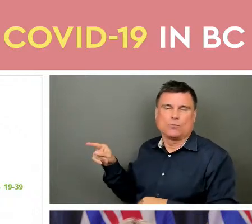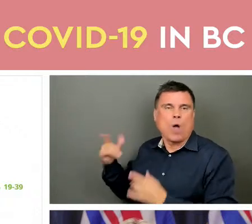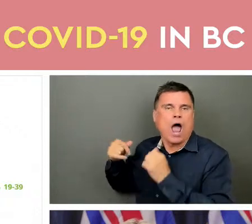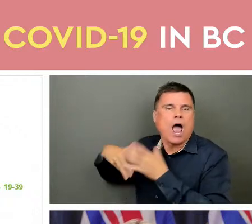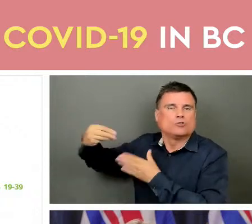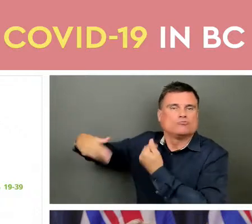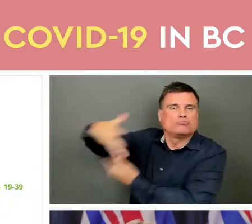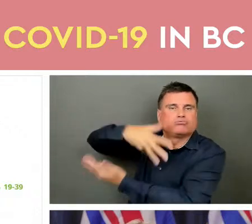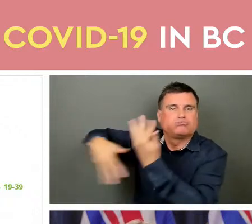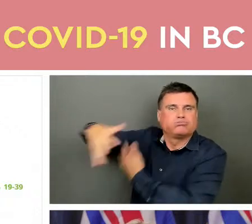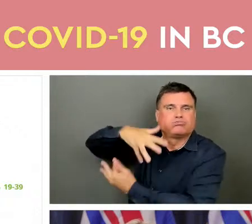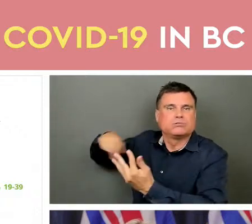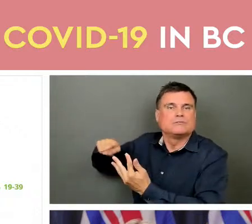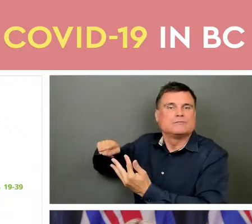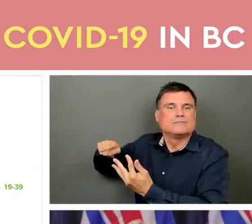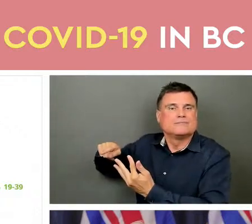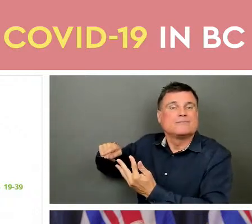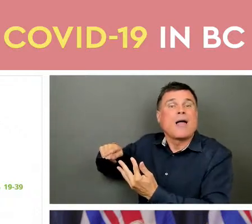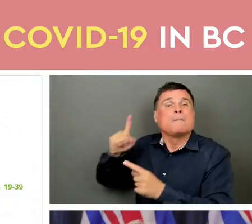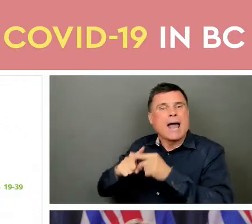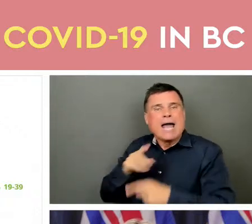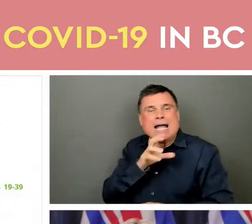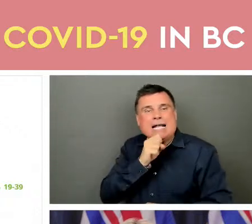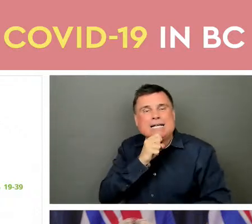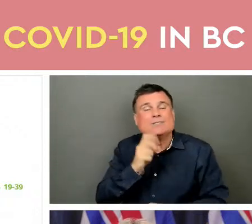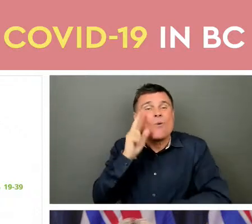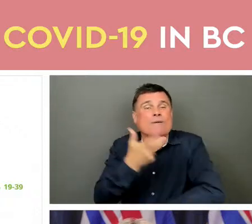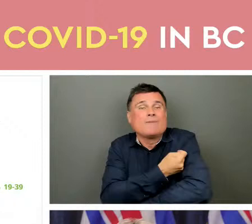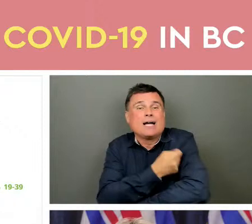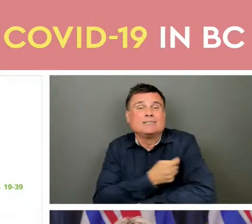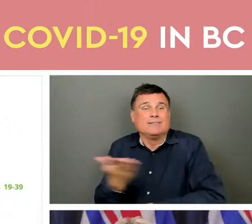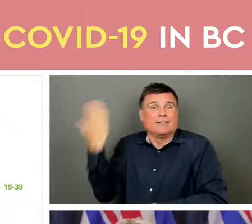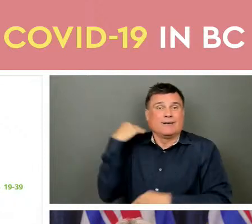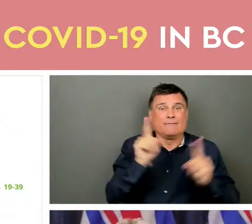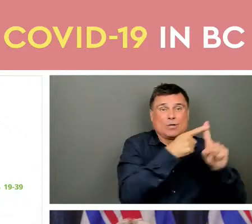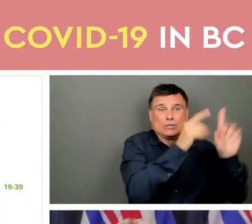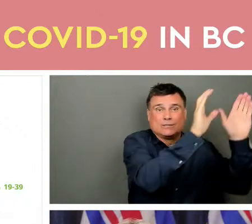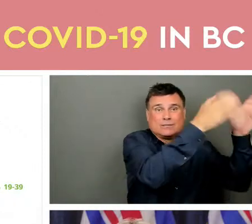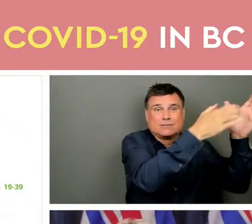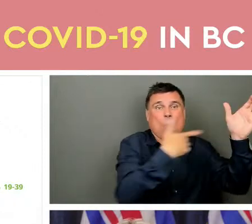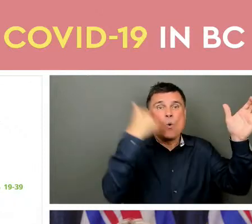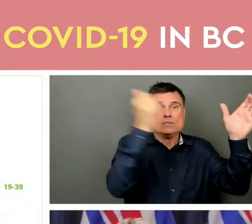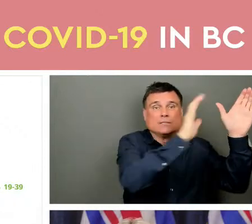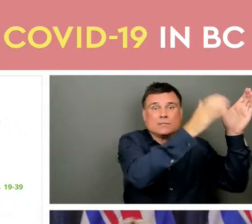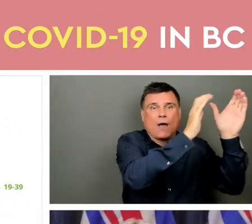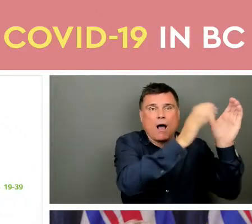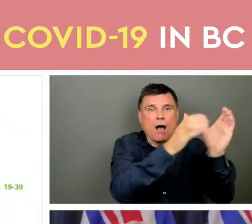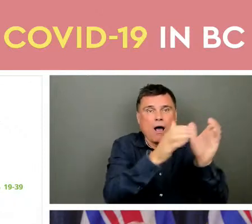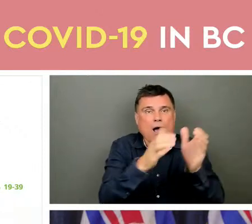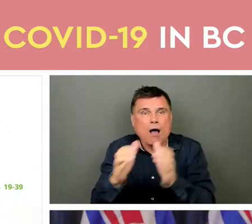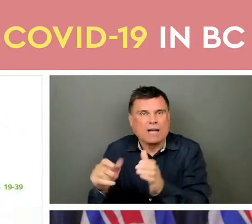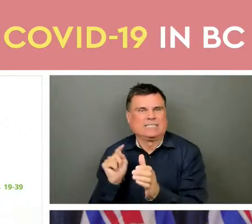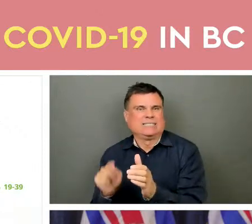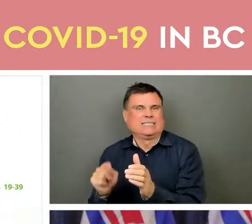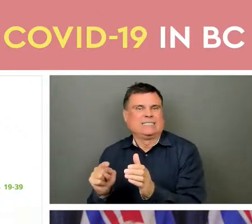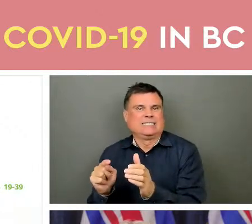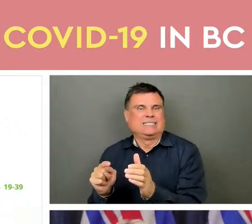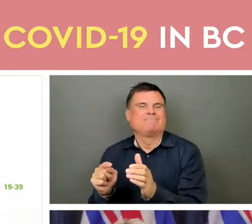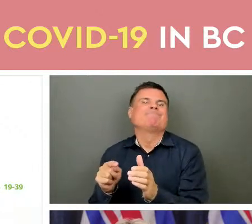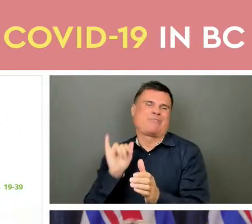our age groups to be able to access immunization. And we know that they're very highly connected in that age